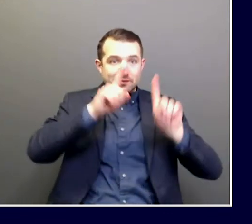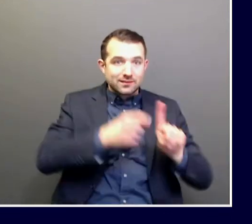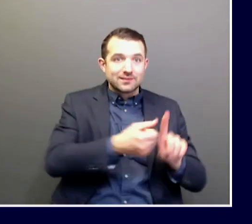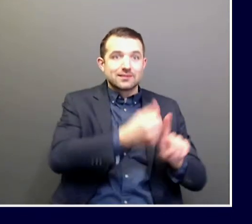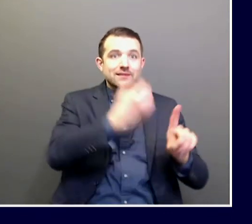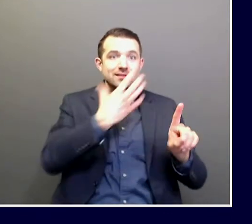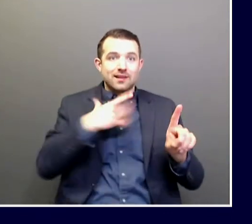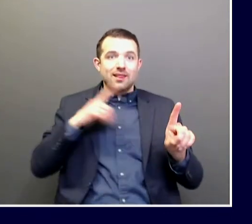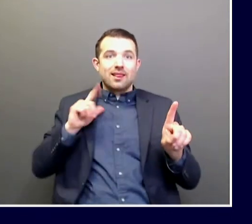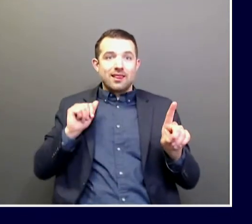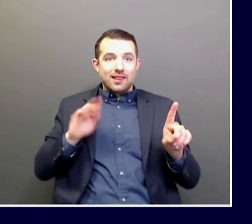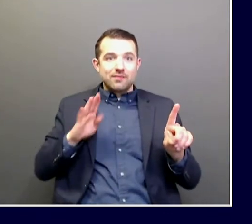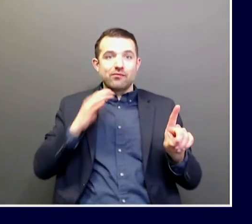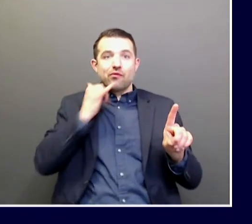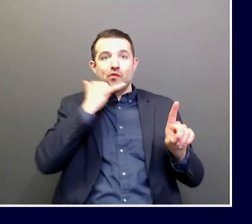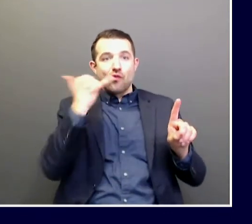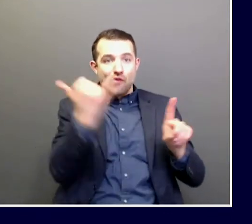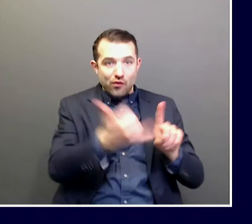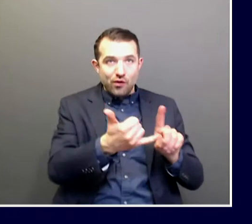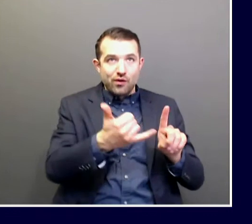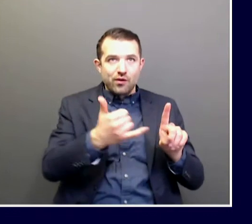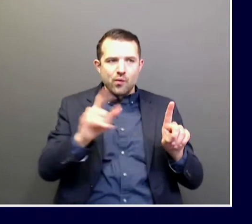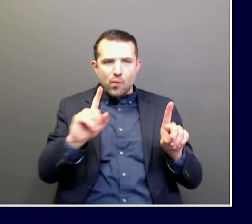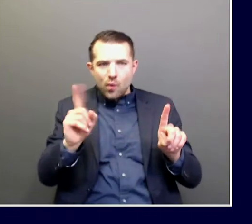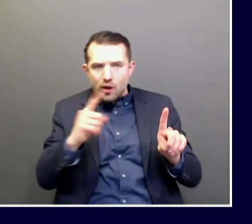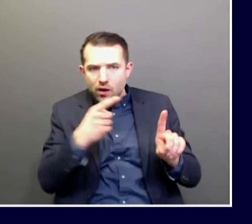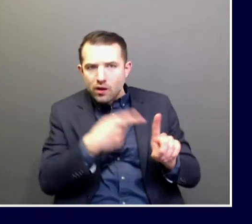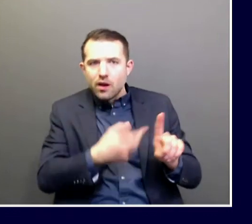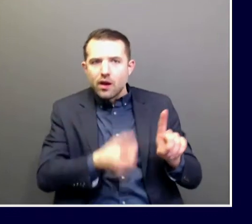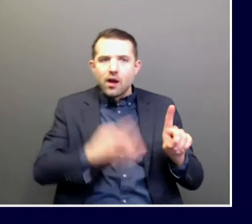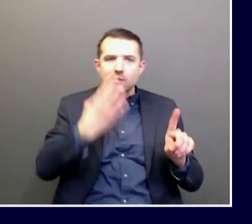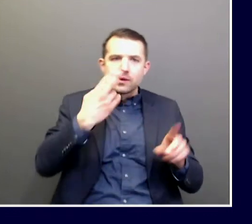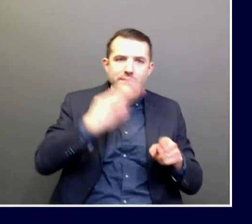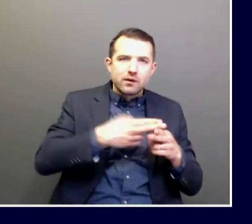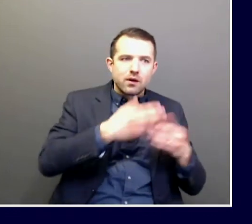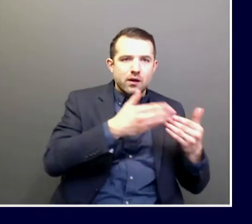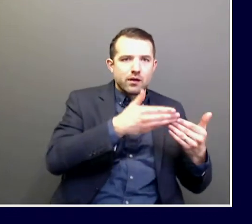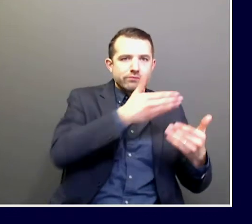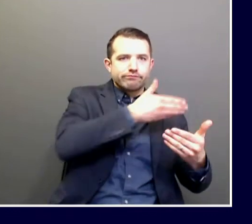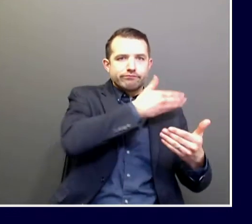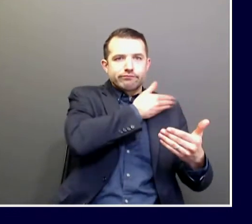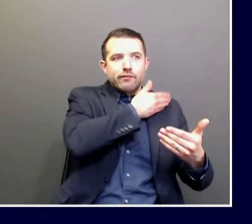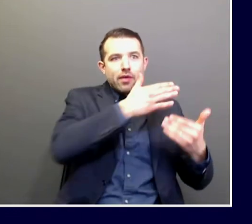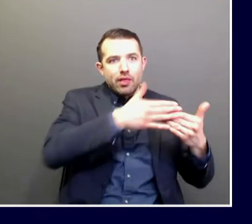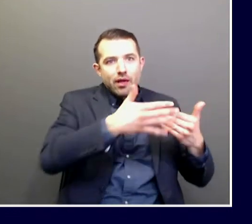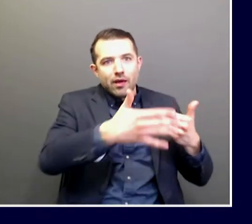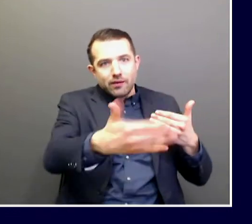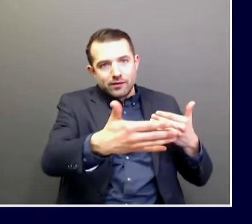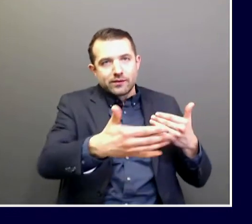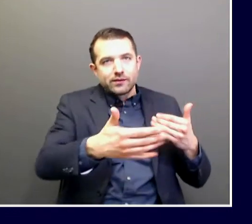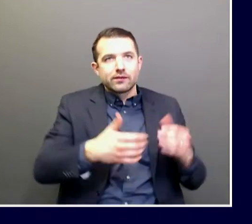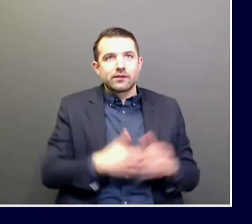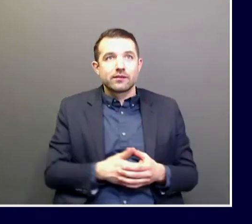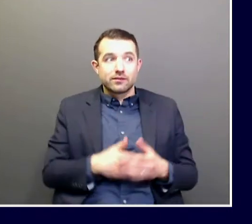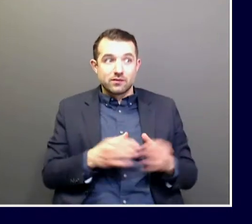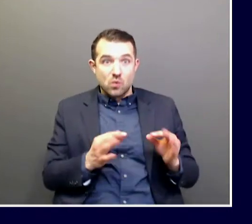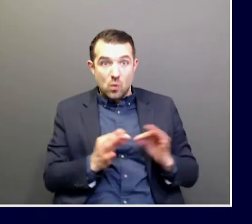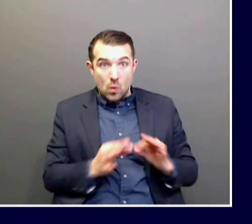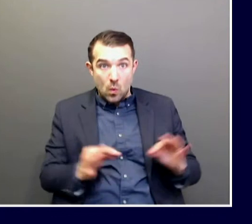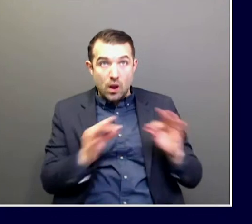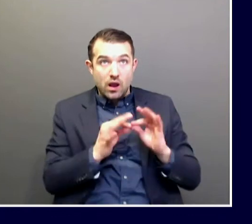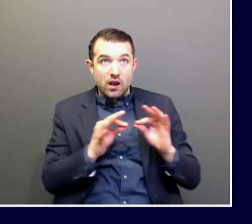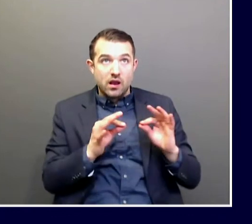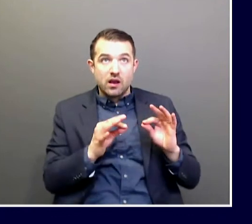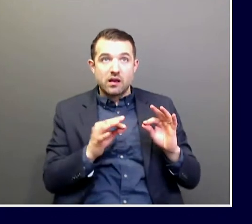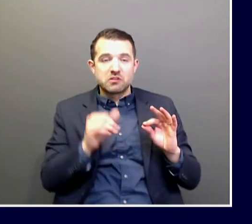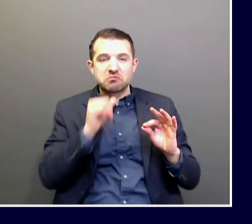of that back end process, it's still useful, but less so than it was back in April of 2020,